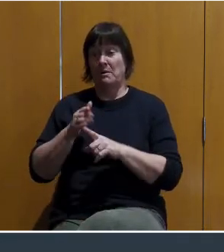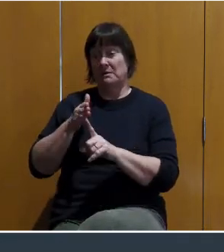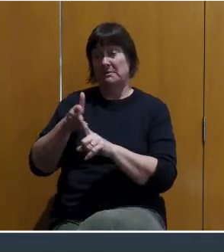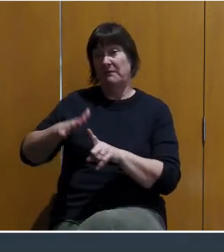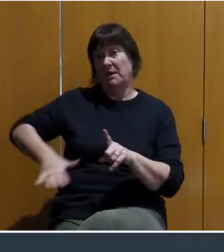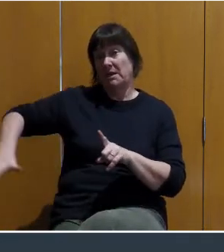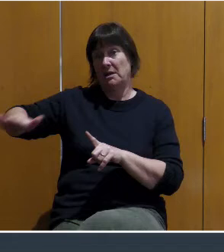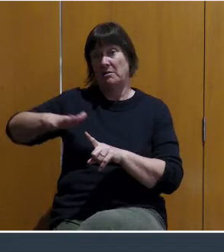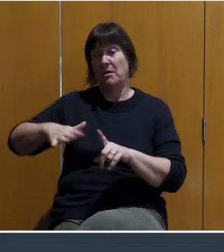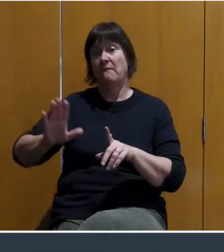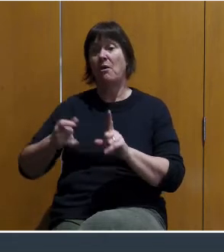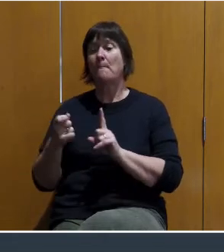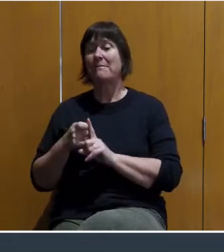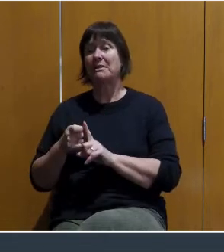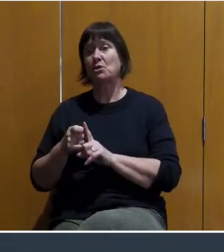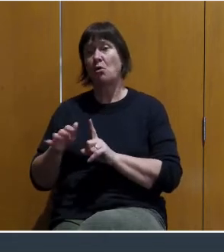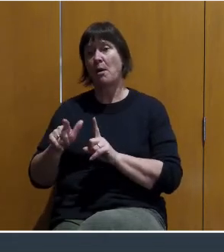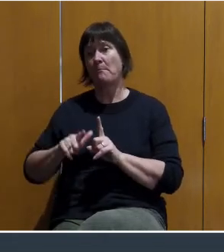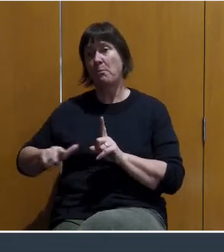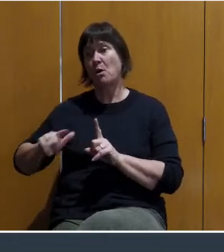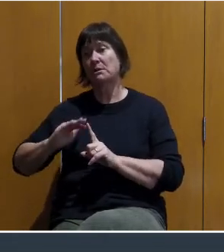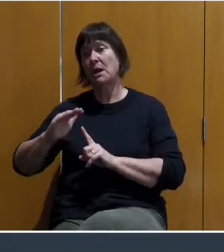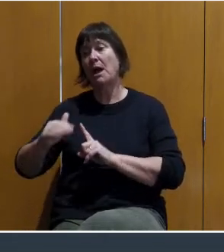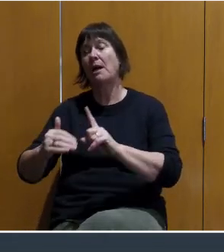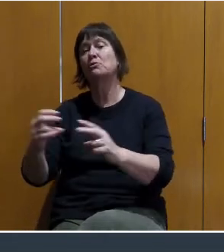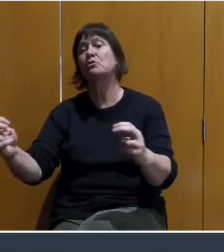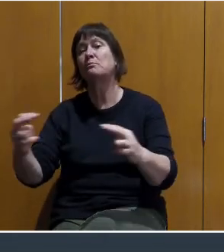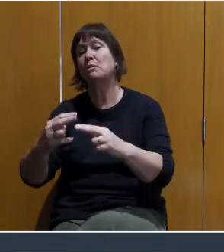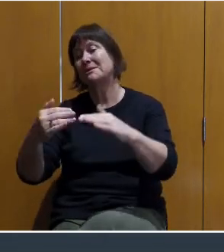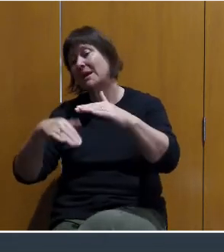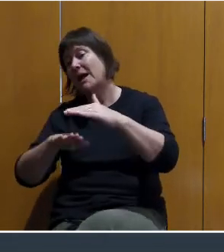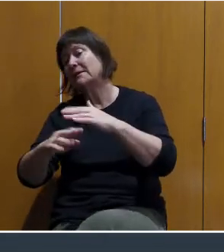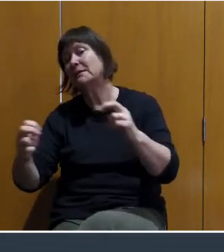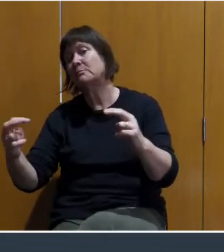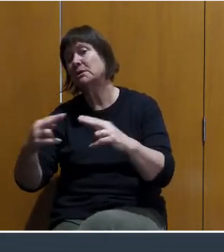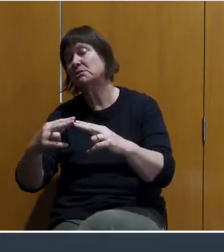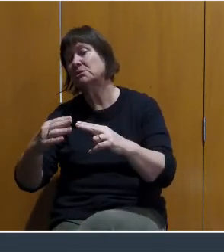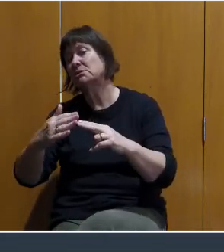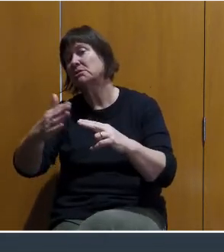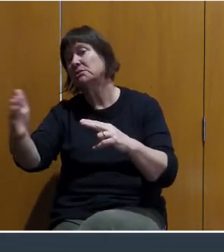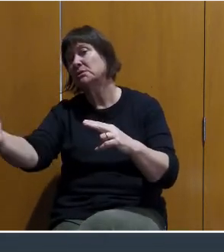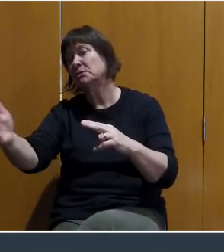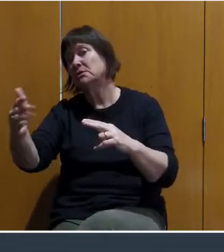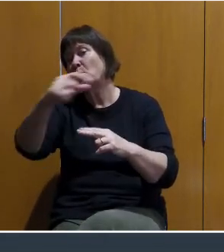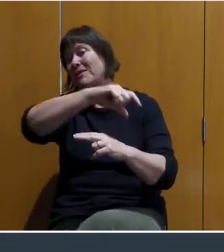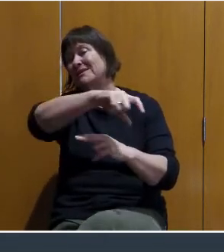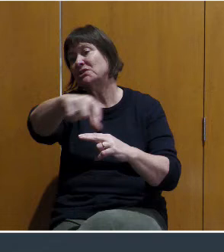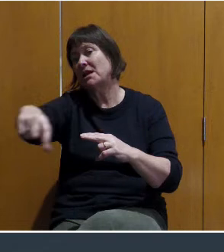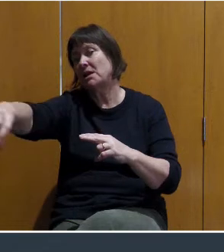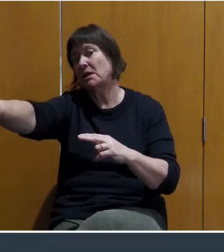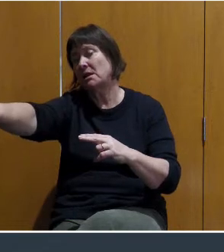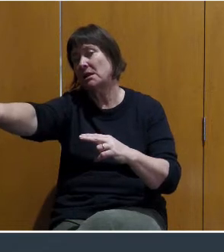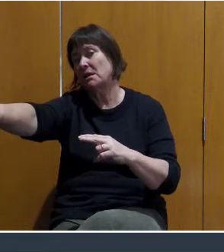is from Pandora Pond up towards the bridges, under the bridges, and where the straight channel is to